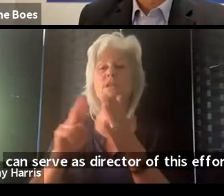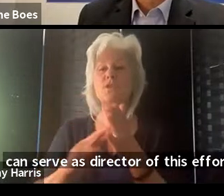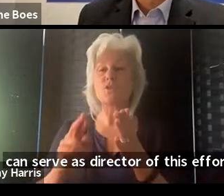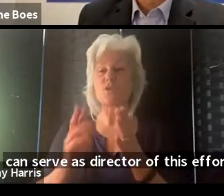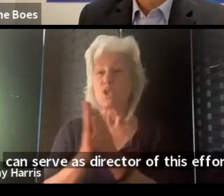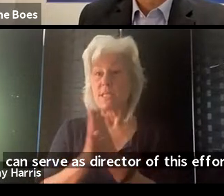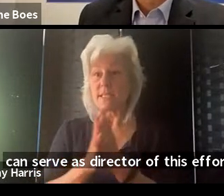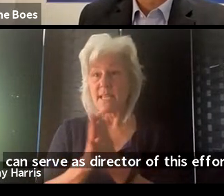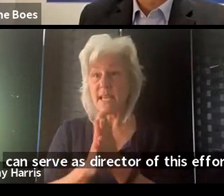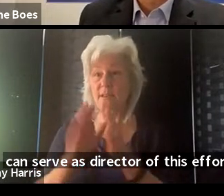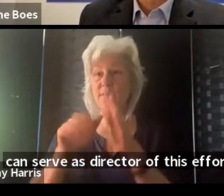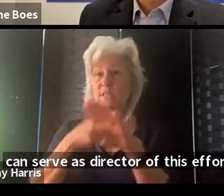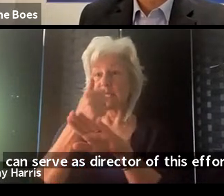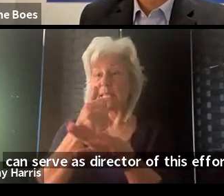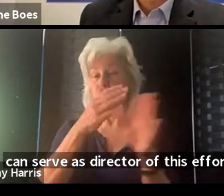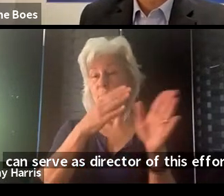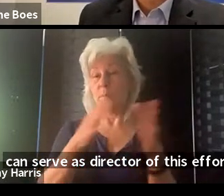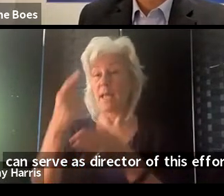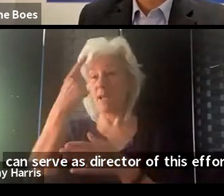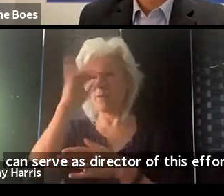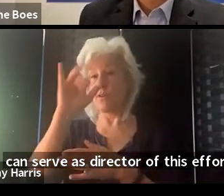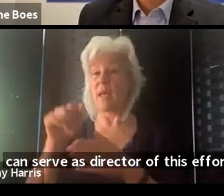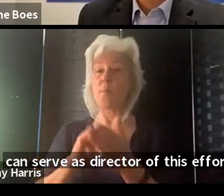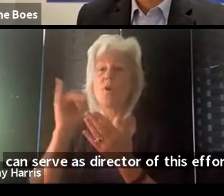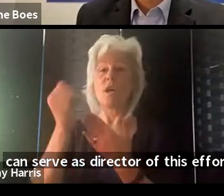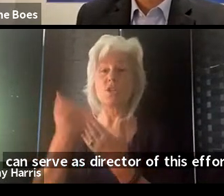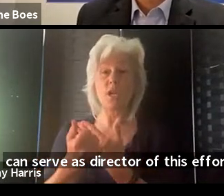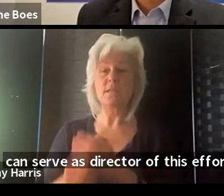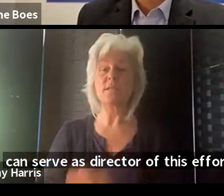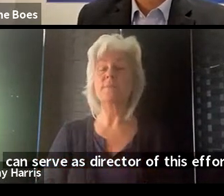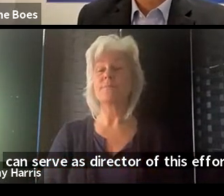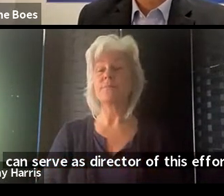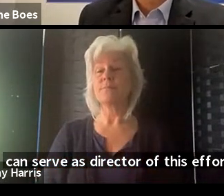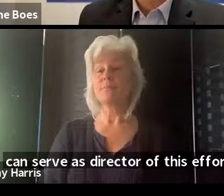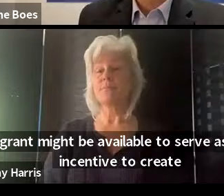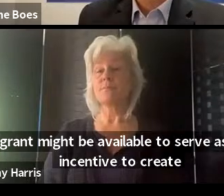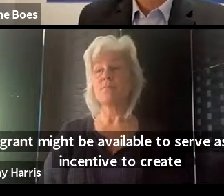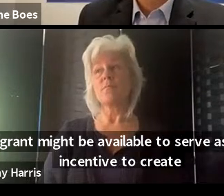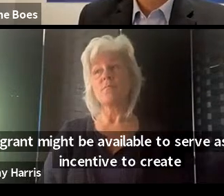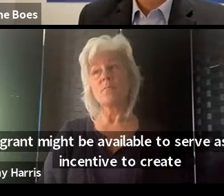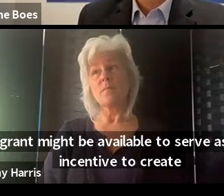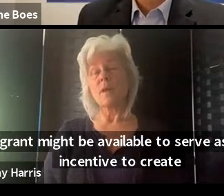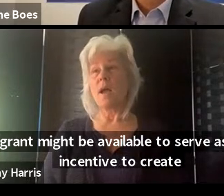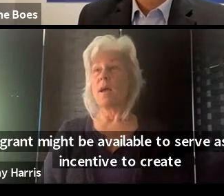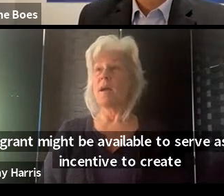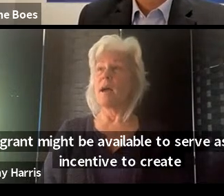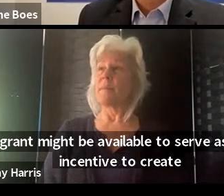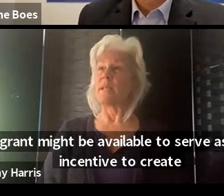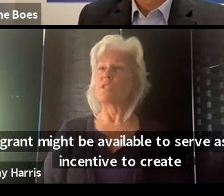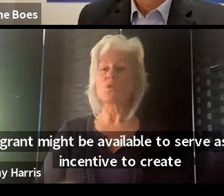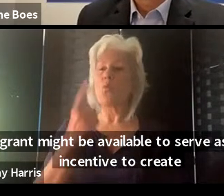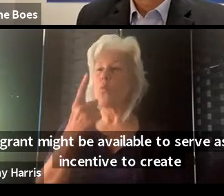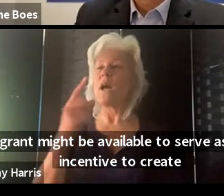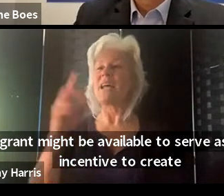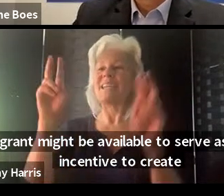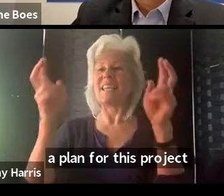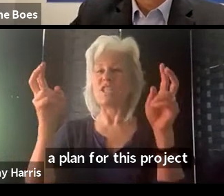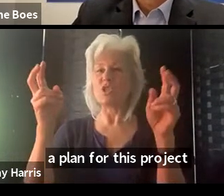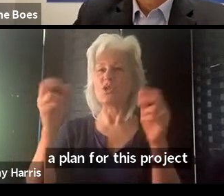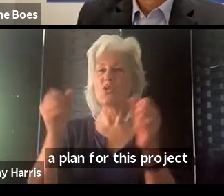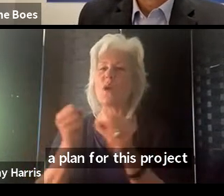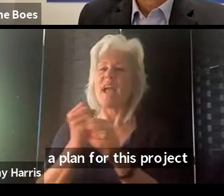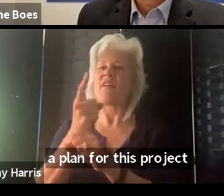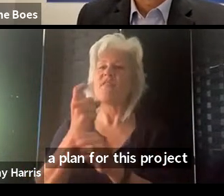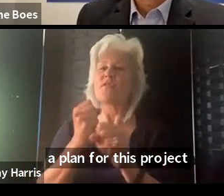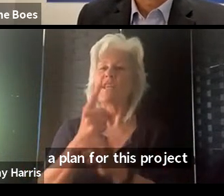create a plan for this project. And I, in other words, I'd like to see a single issue each year be